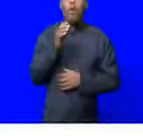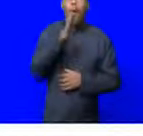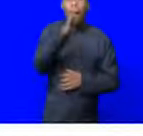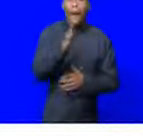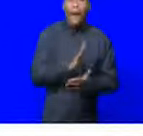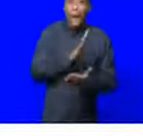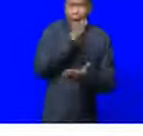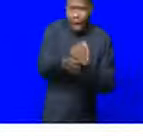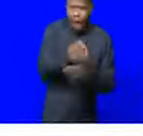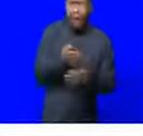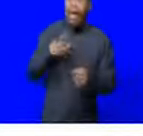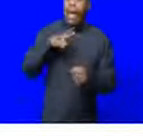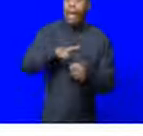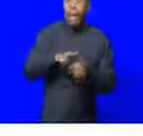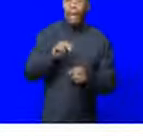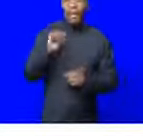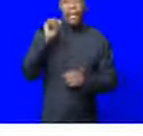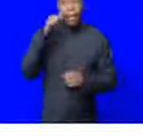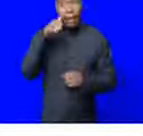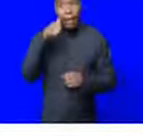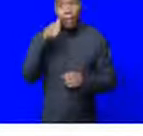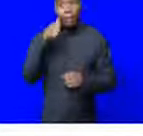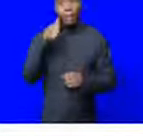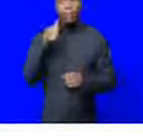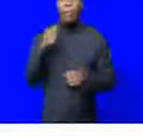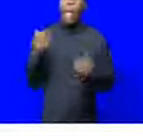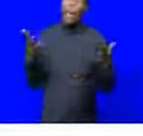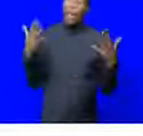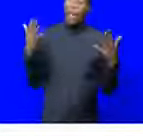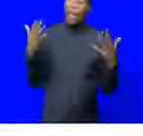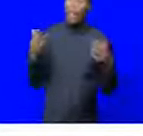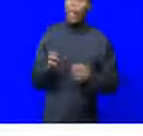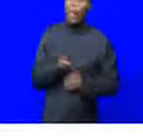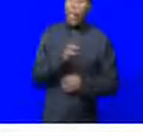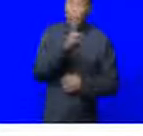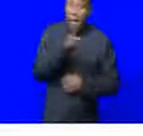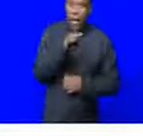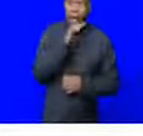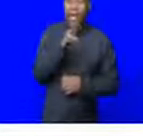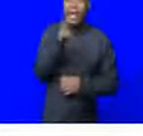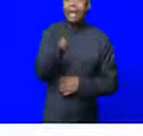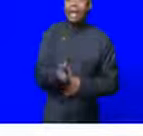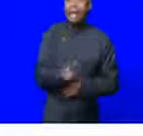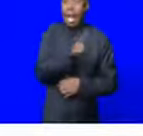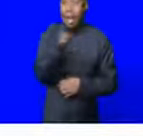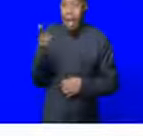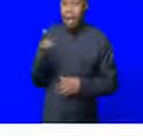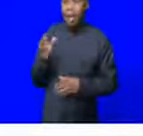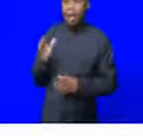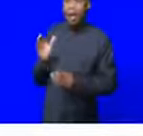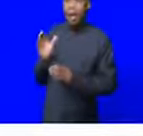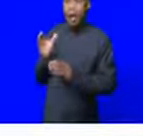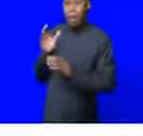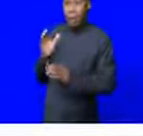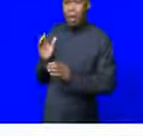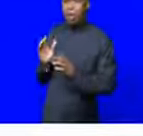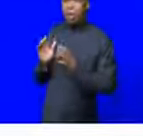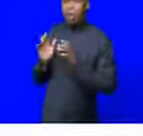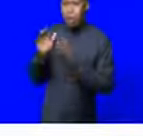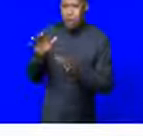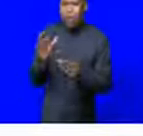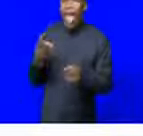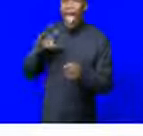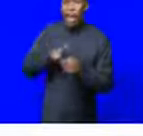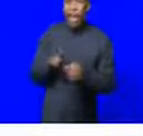reed. The maidens will take a much-deserved break on Saturday and they will deliver the reed and dance before their